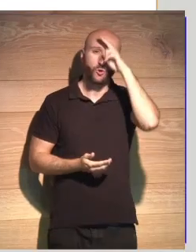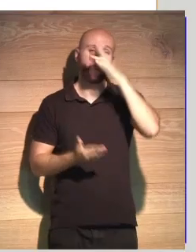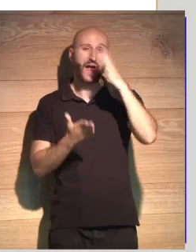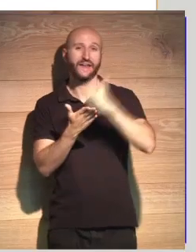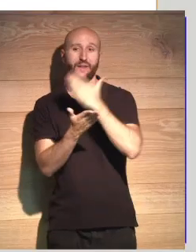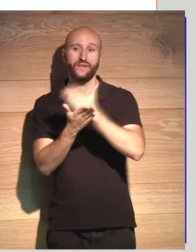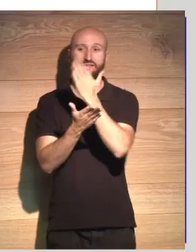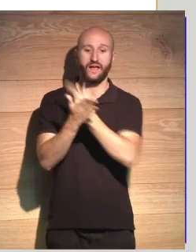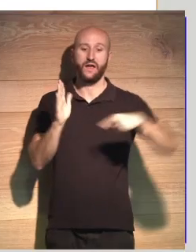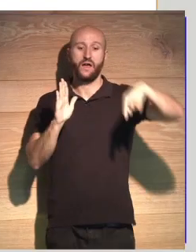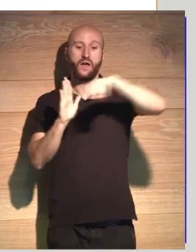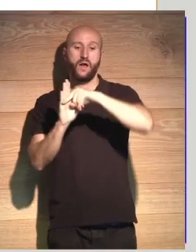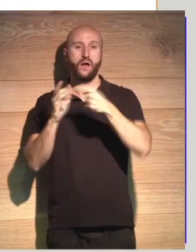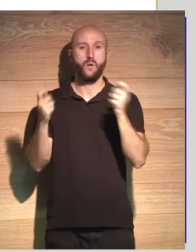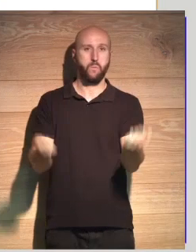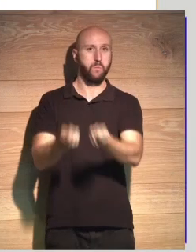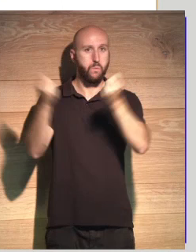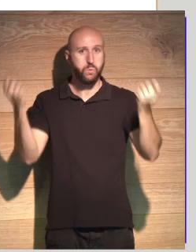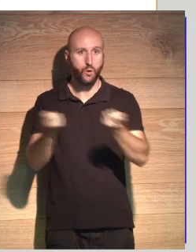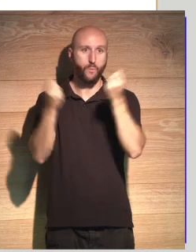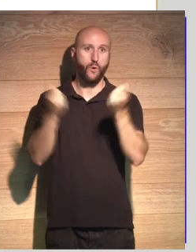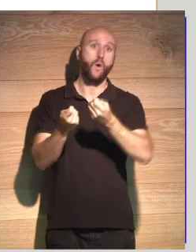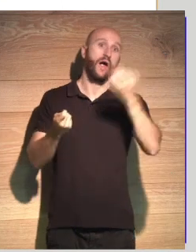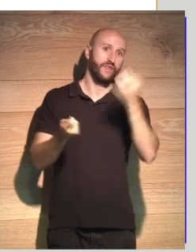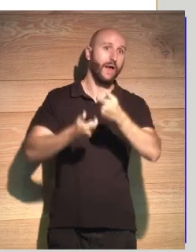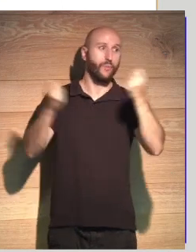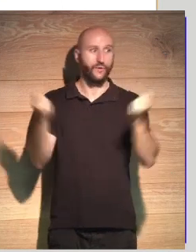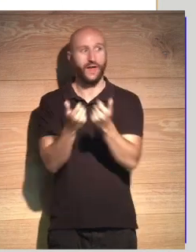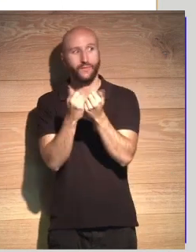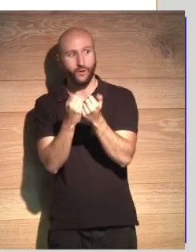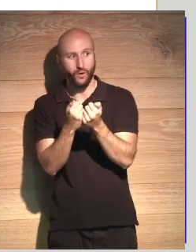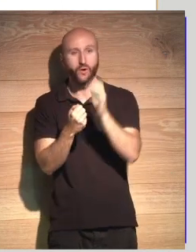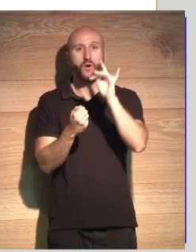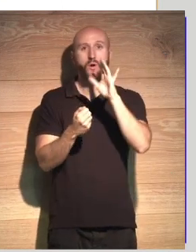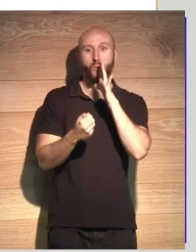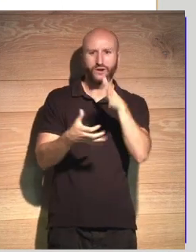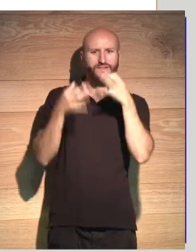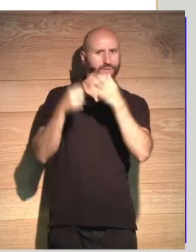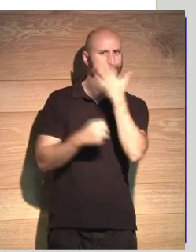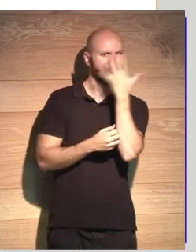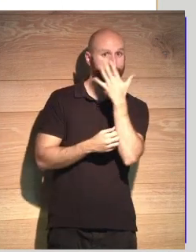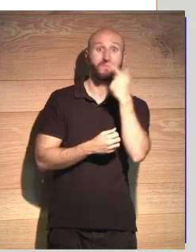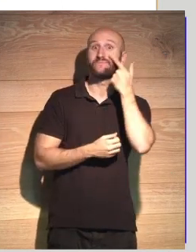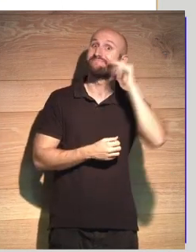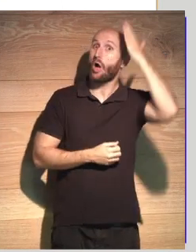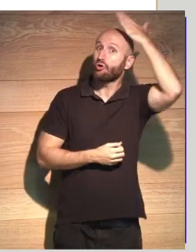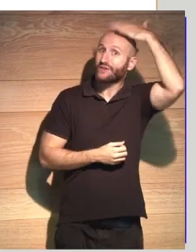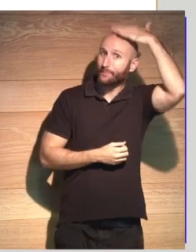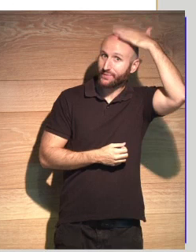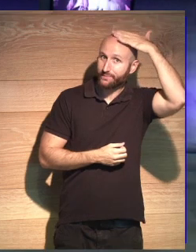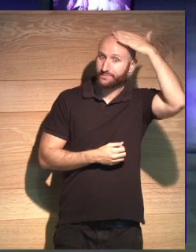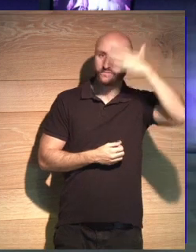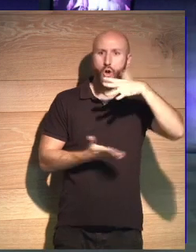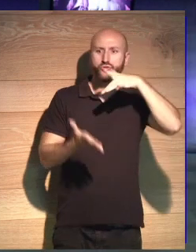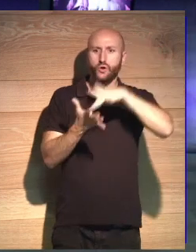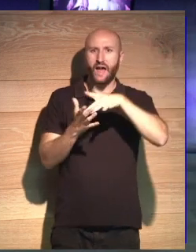you. So I'm not concerned about Cosmopolitan's articles. Sometimes we need some advertising.